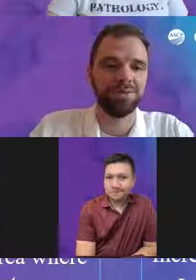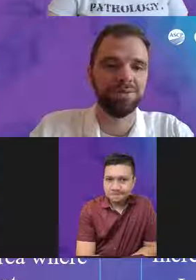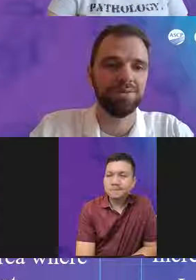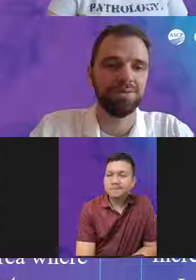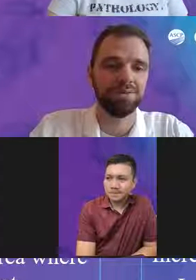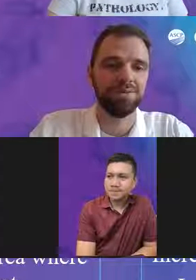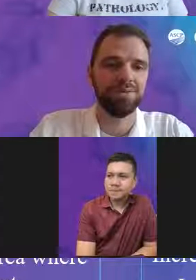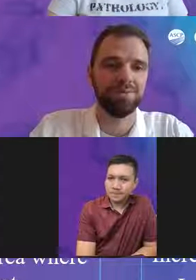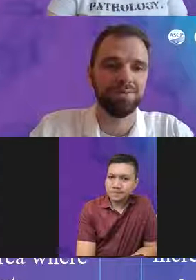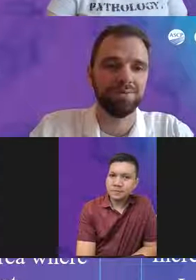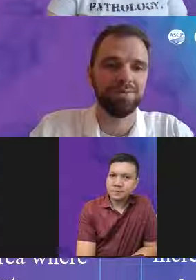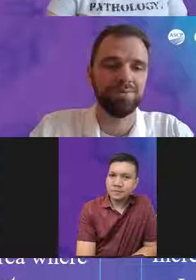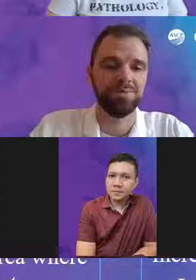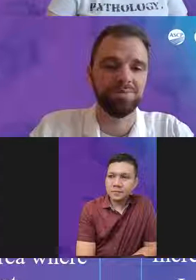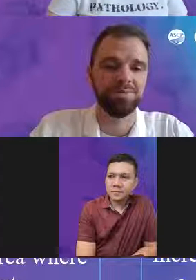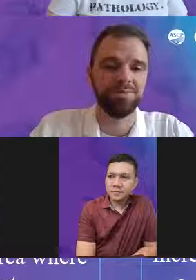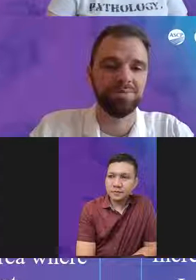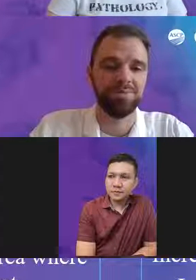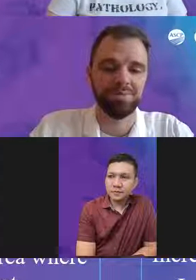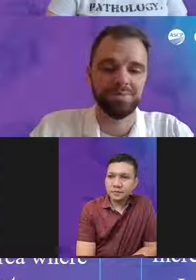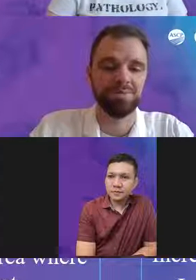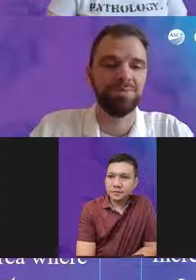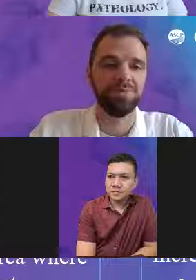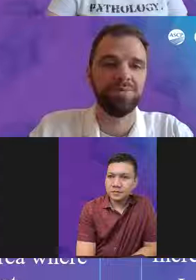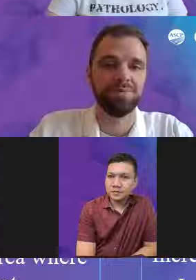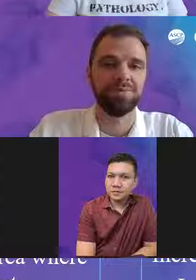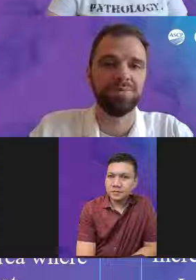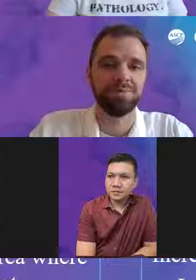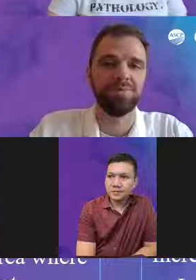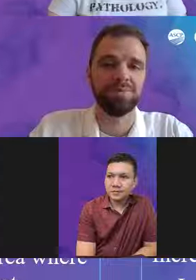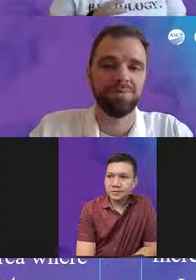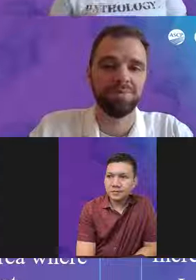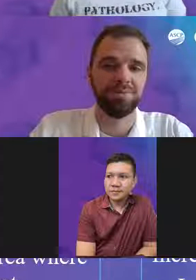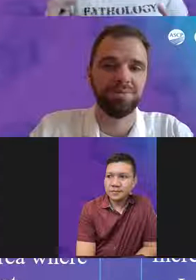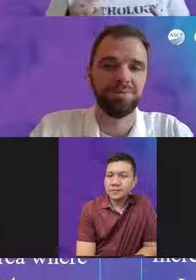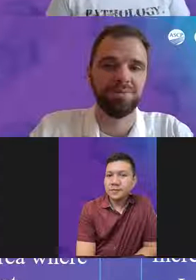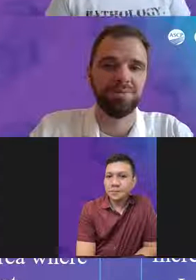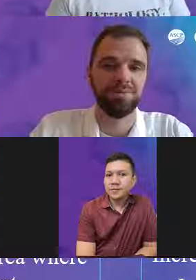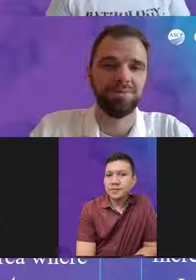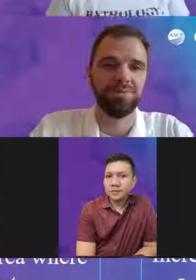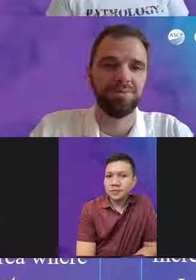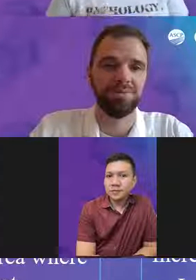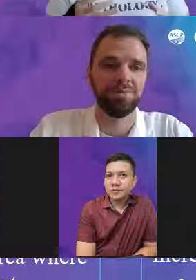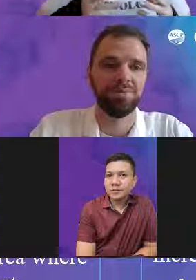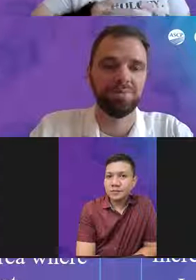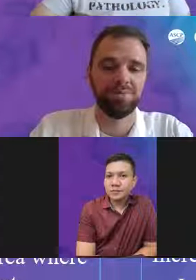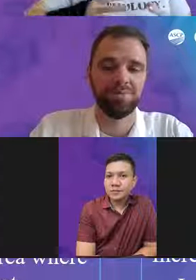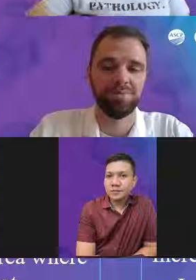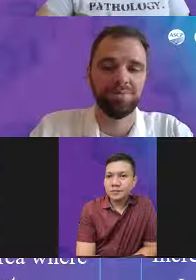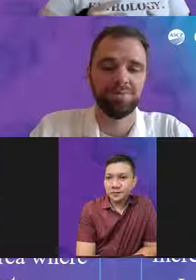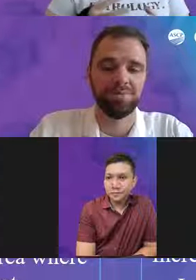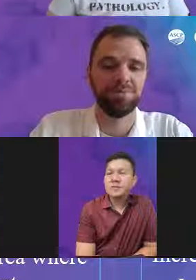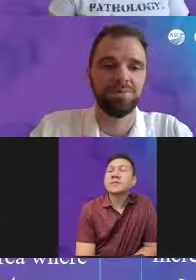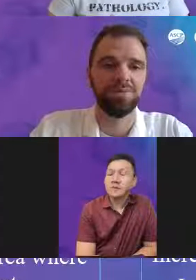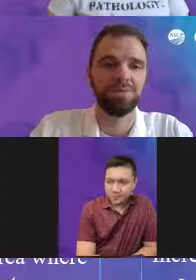misconceptions about the profession. And I think that unfortunately, we're all trying to struggle to overcome that in